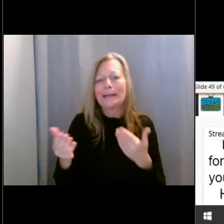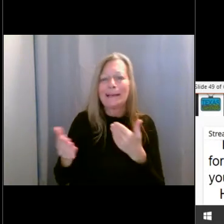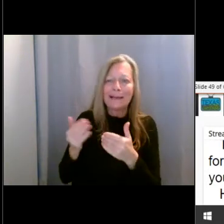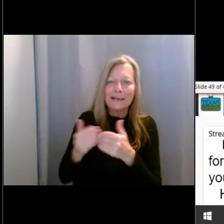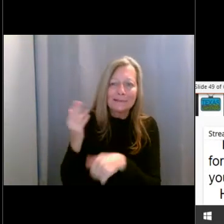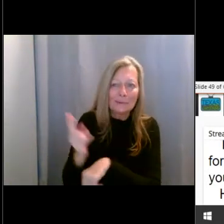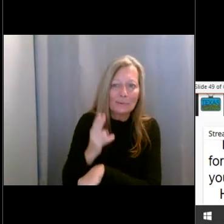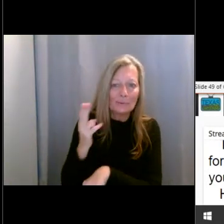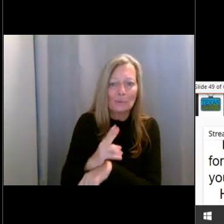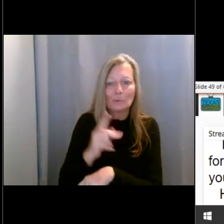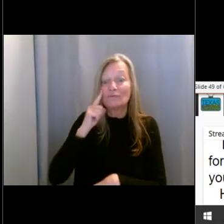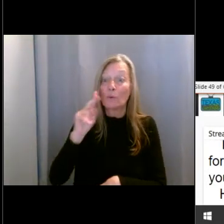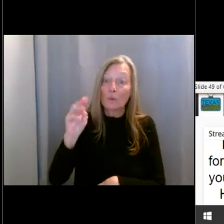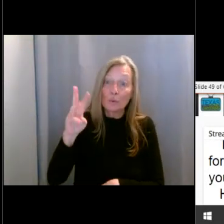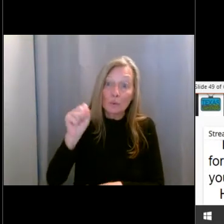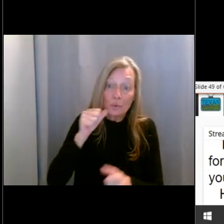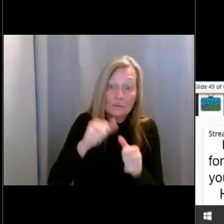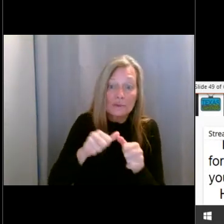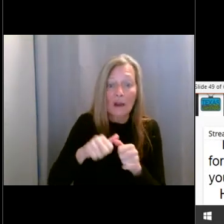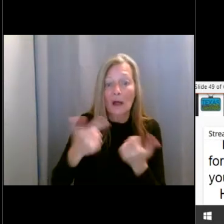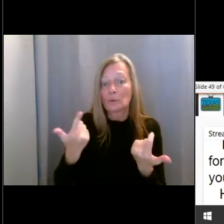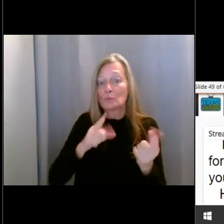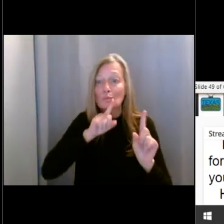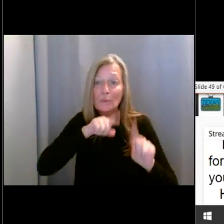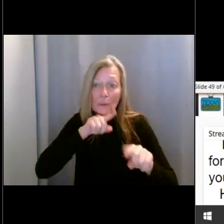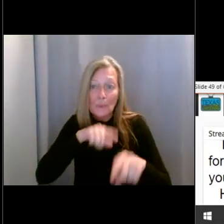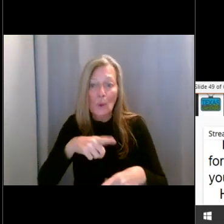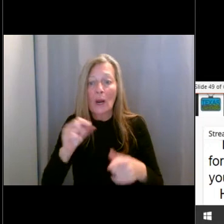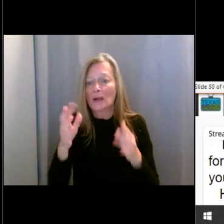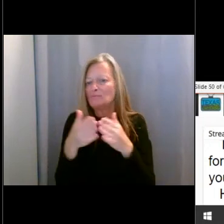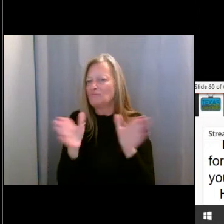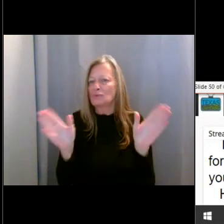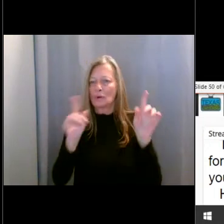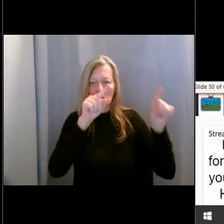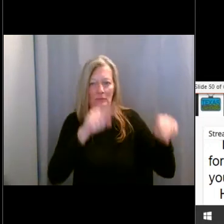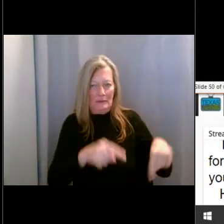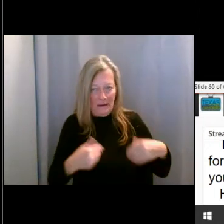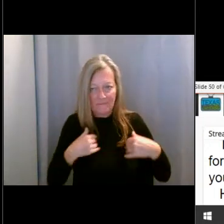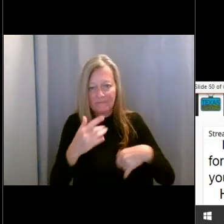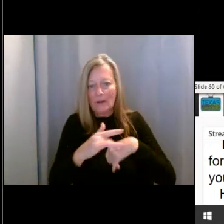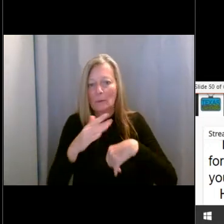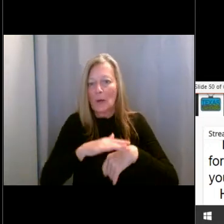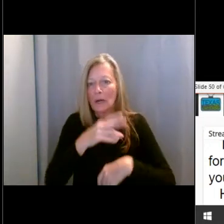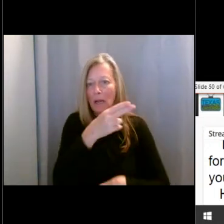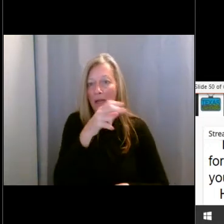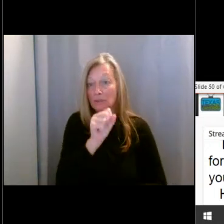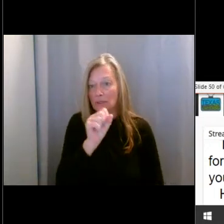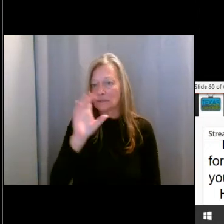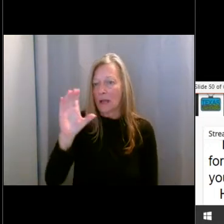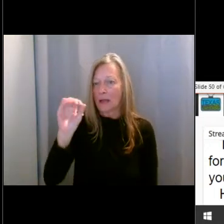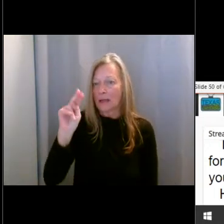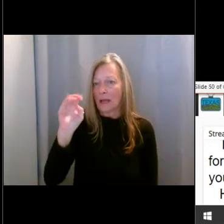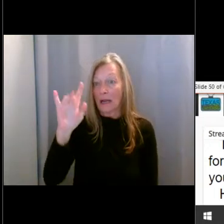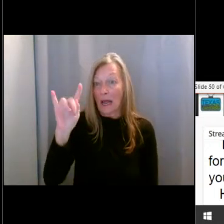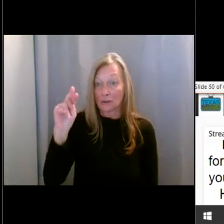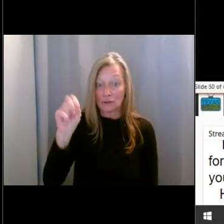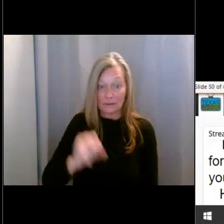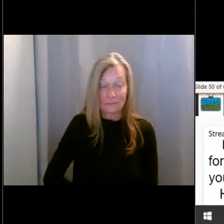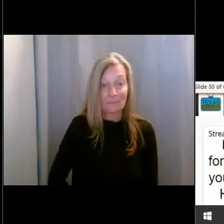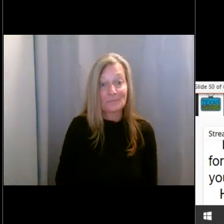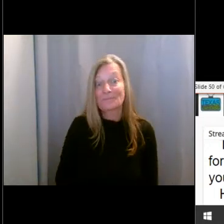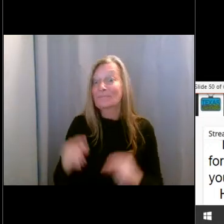and just general templates in Word are also available on the HHS connection. All right, so I think this is the most fun